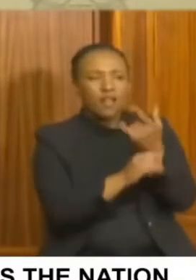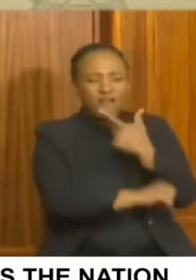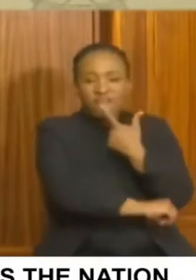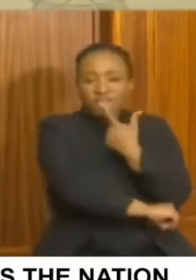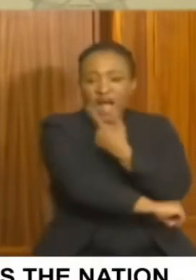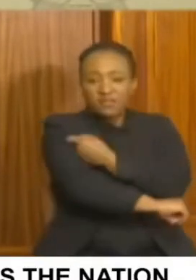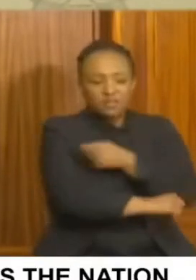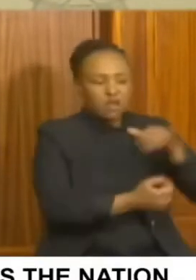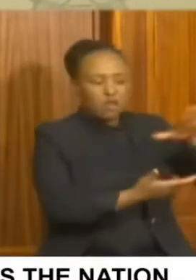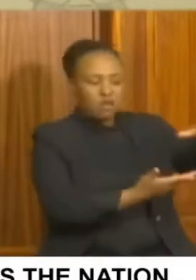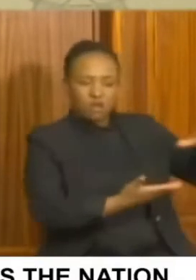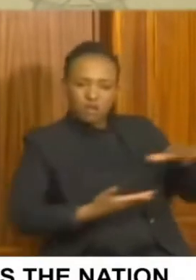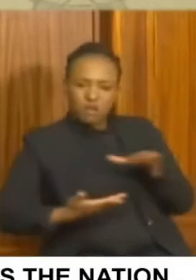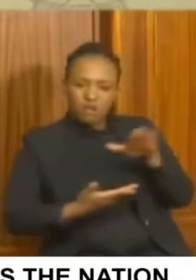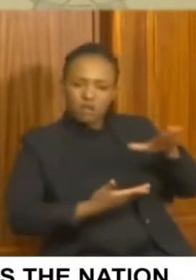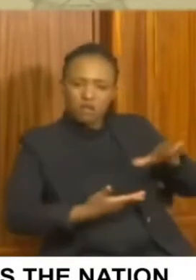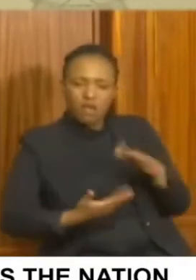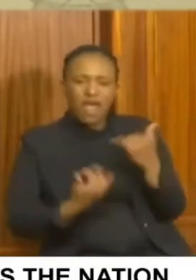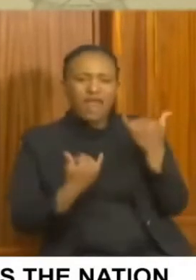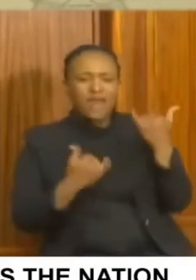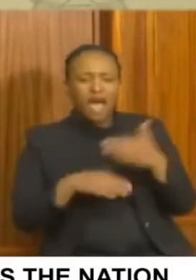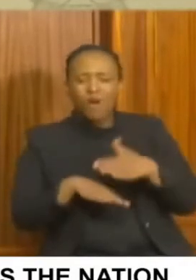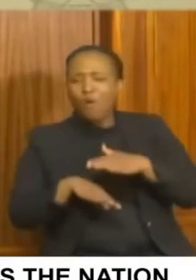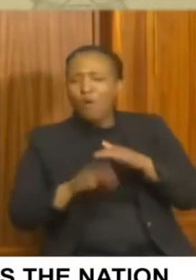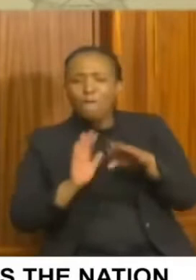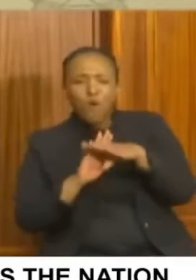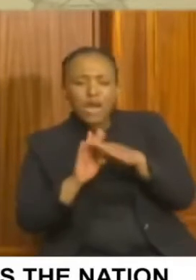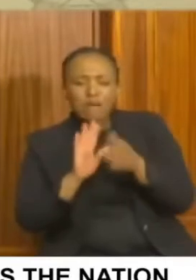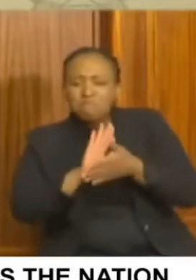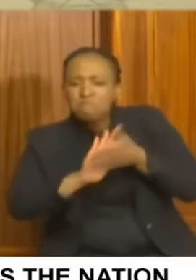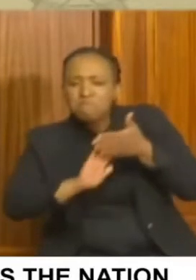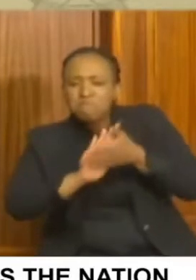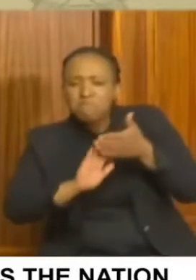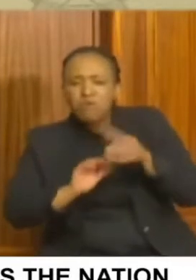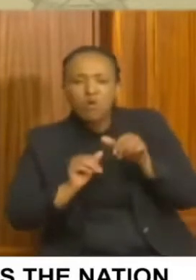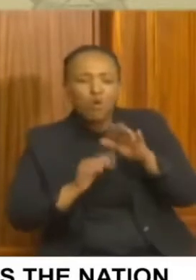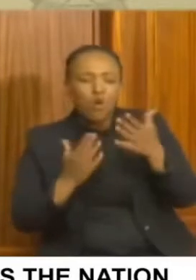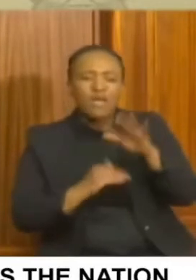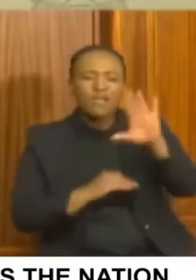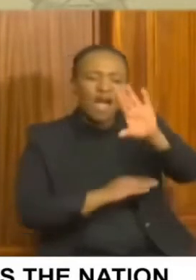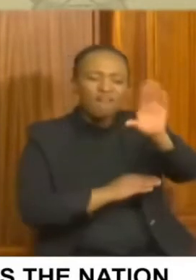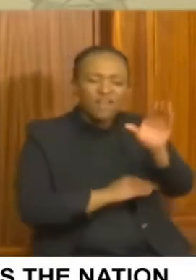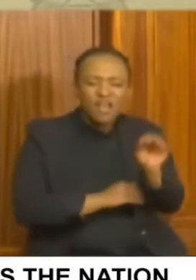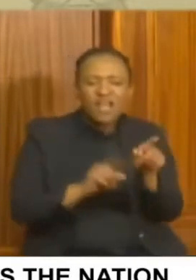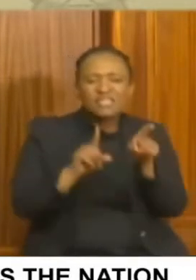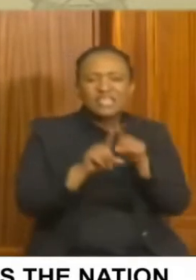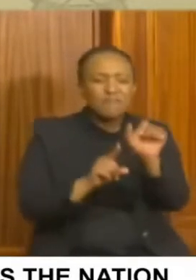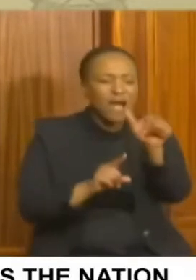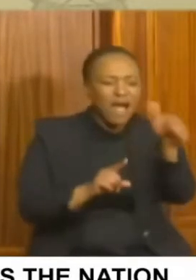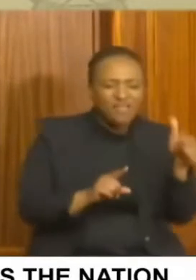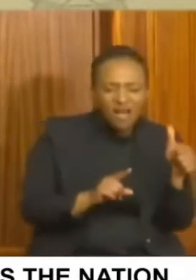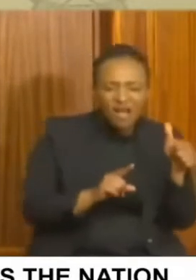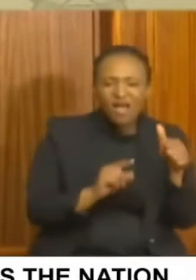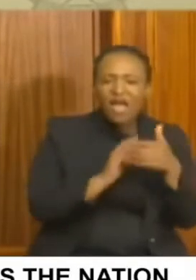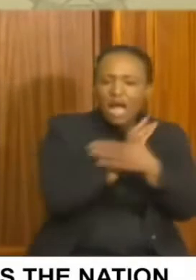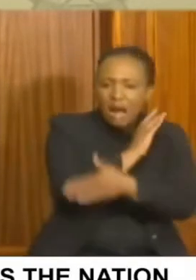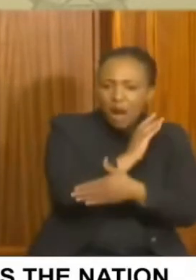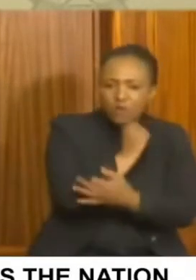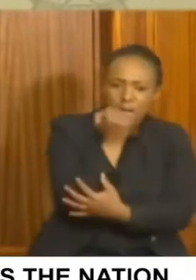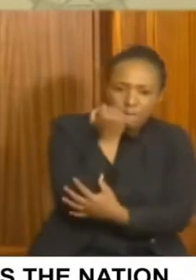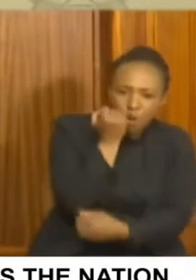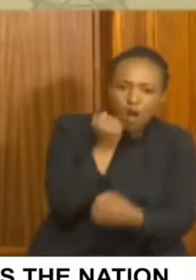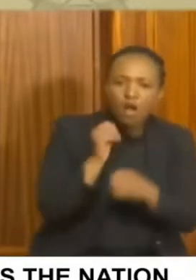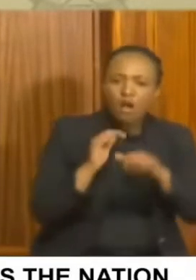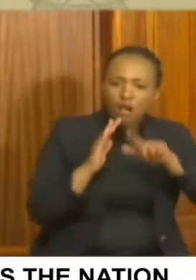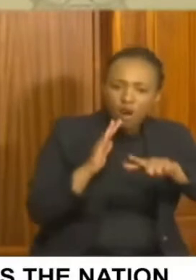Adversely affected by stupidity. Vaccination programs across Africa and in many other low and middle income countries. Here it